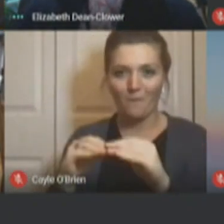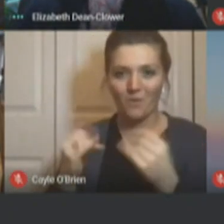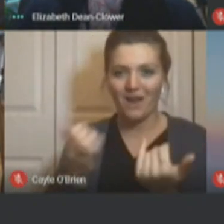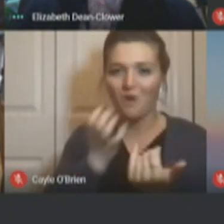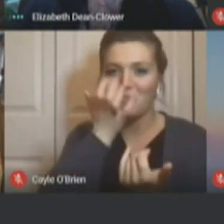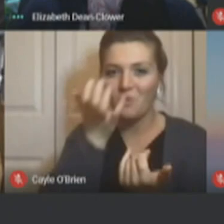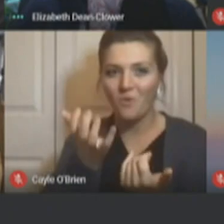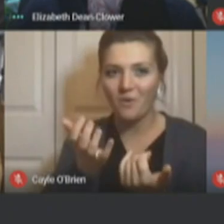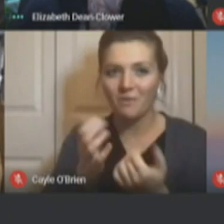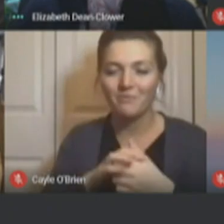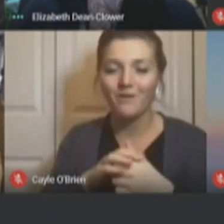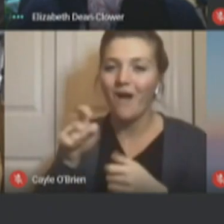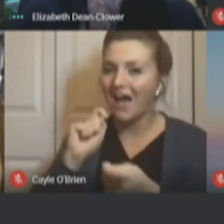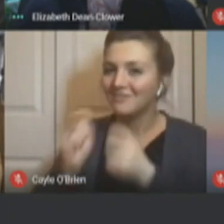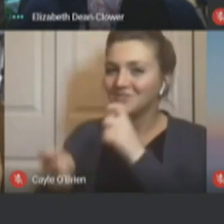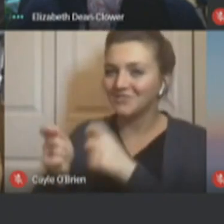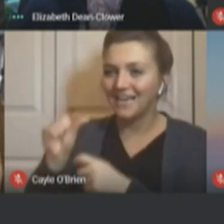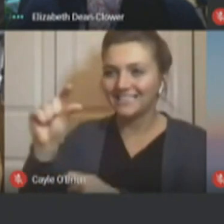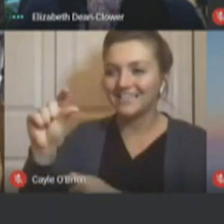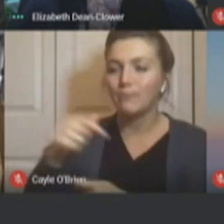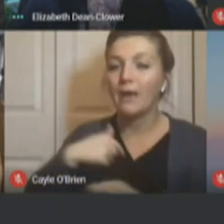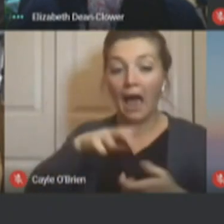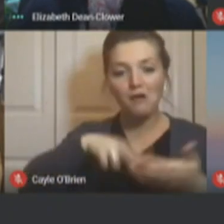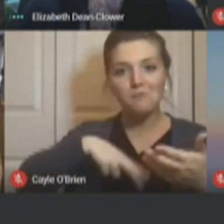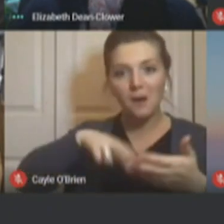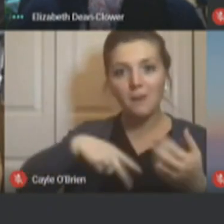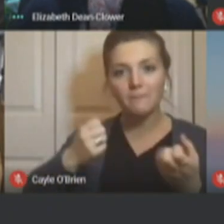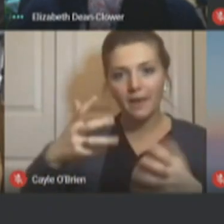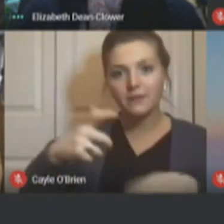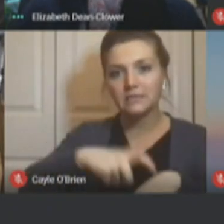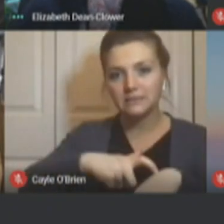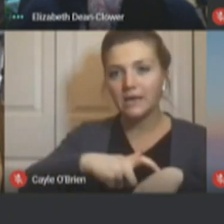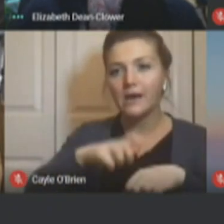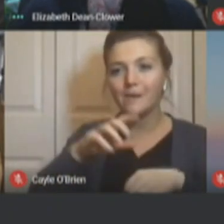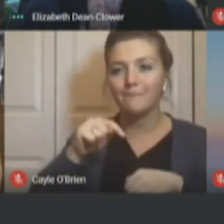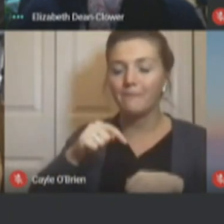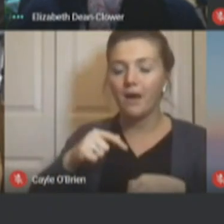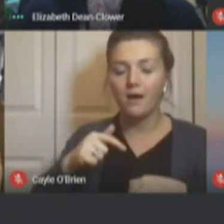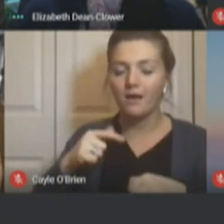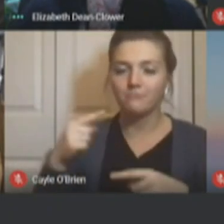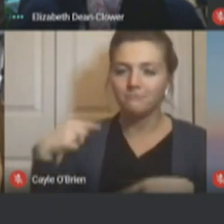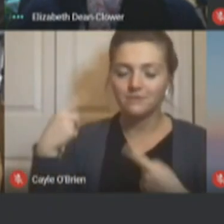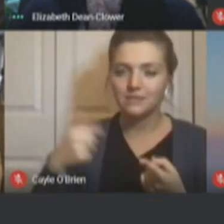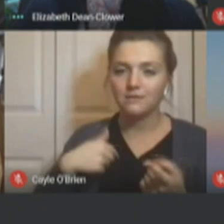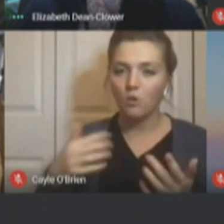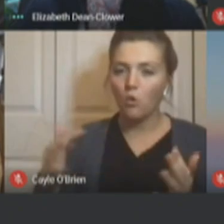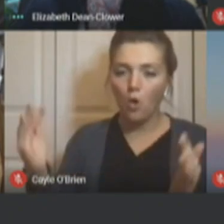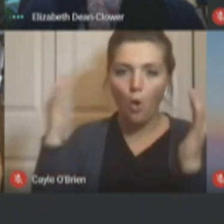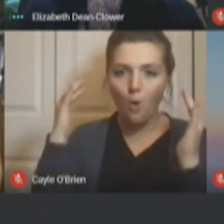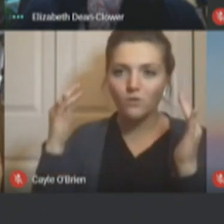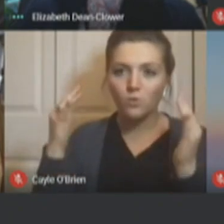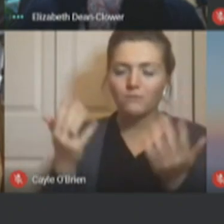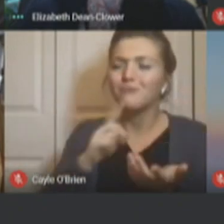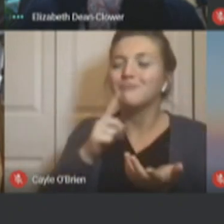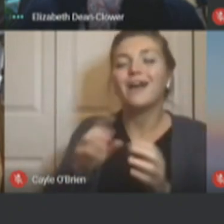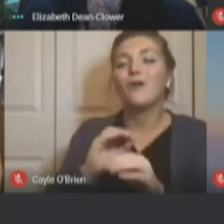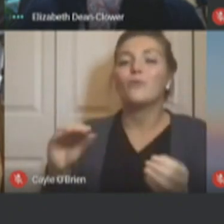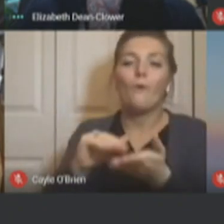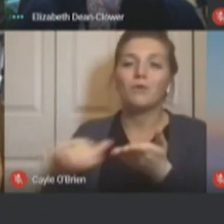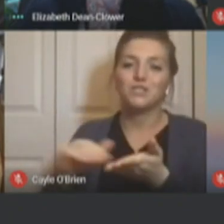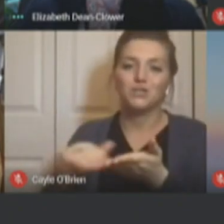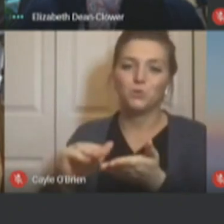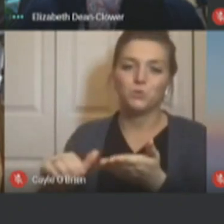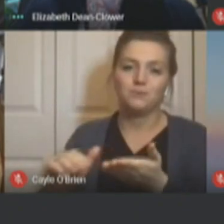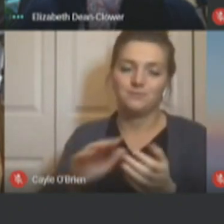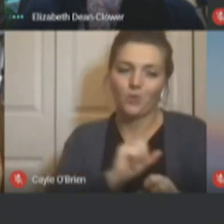little bit of the letter. I've read the letter several times. I just have been swamped with, I don't have any excuses. I've been swamped with work